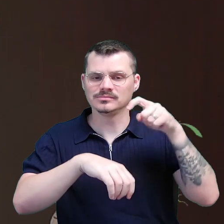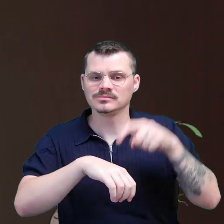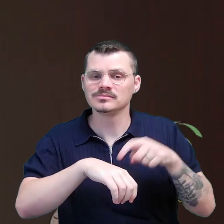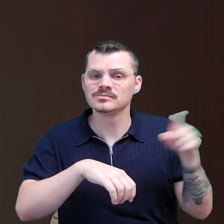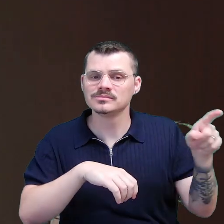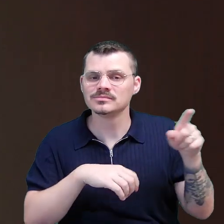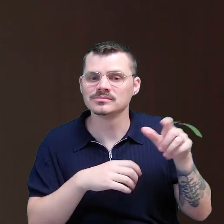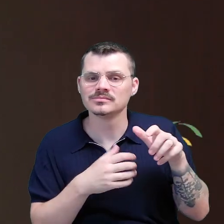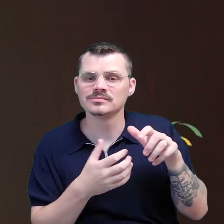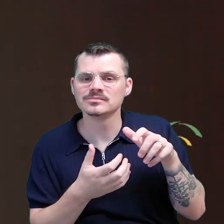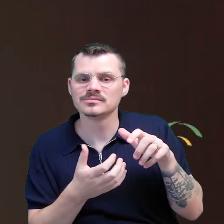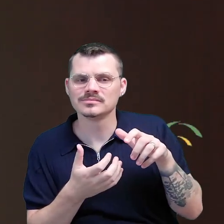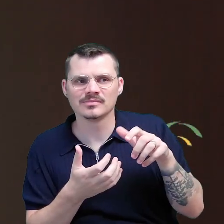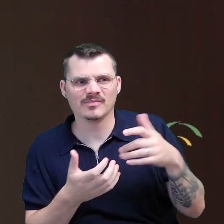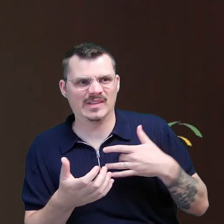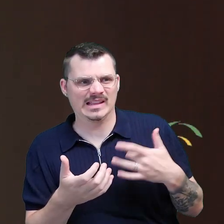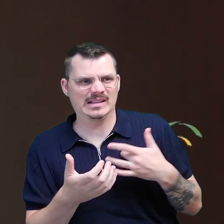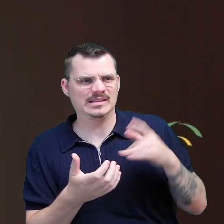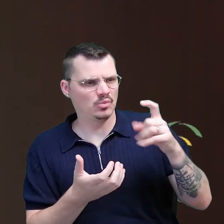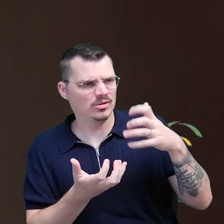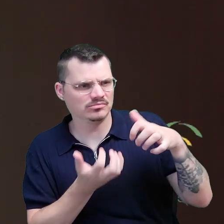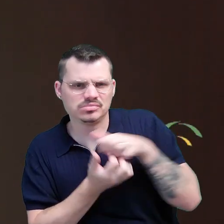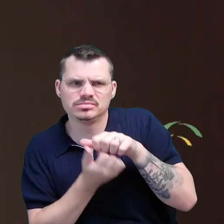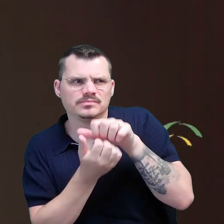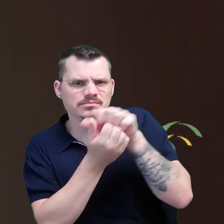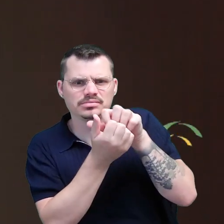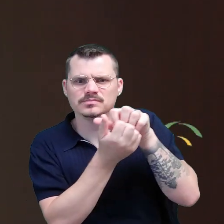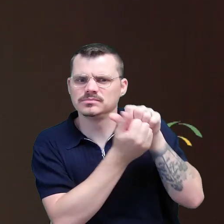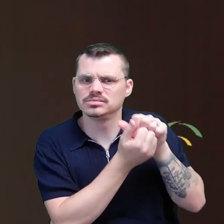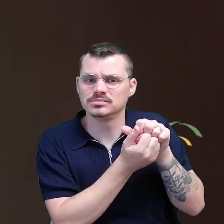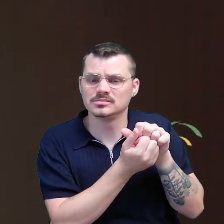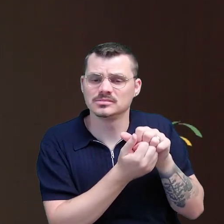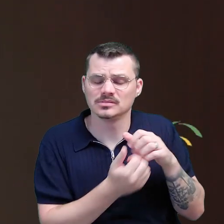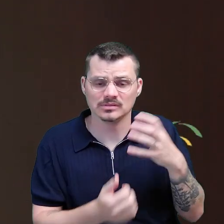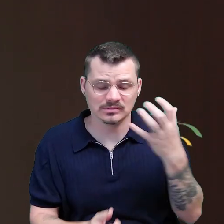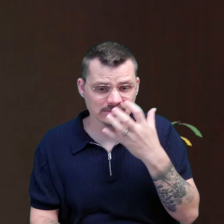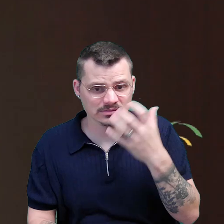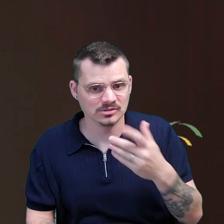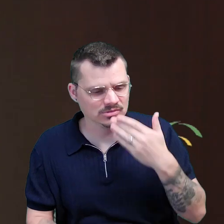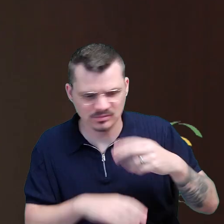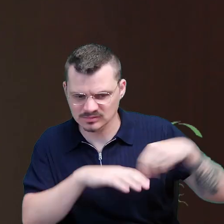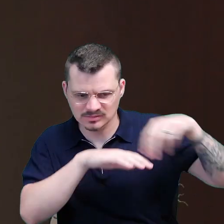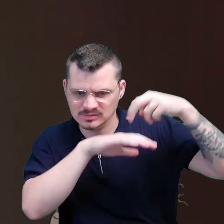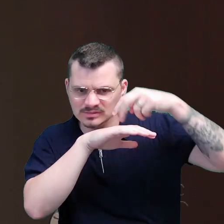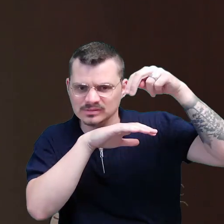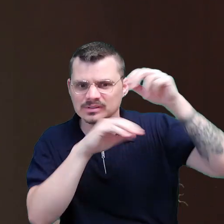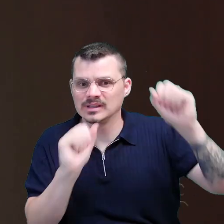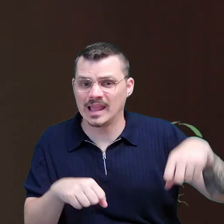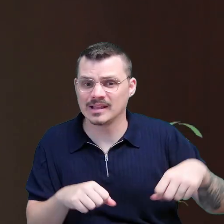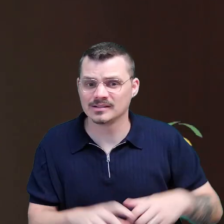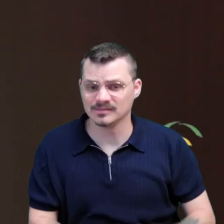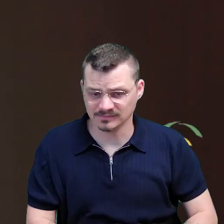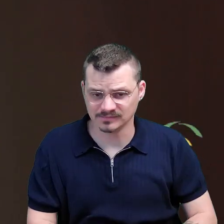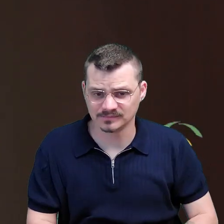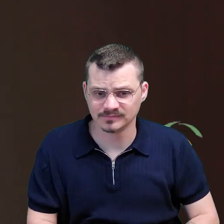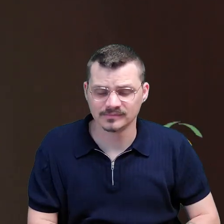into the need to destroy things. Oh my goodness, he was an acrobat. And